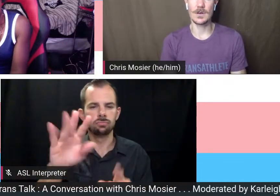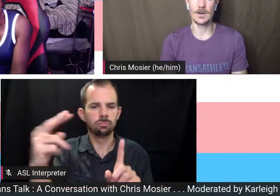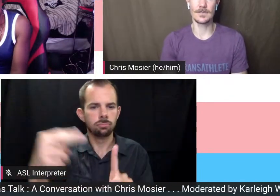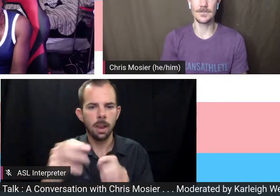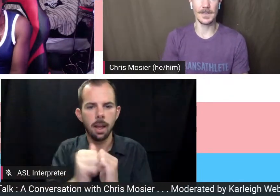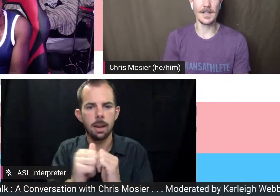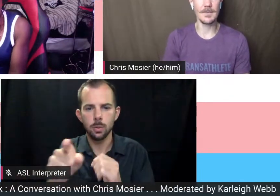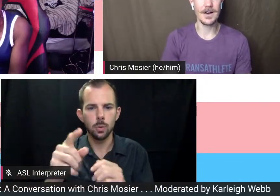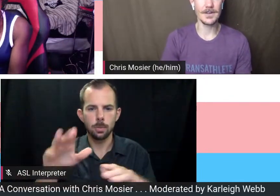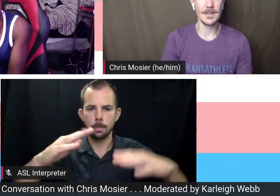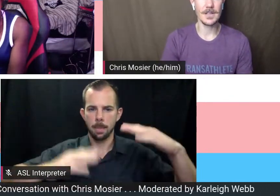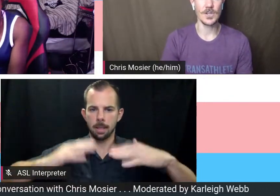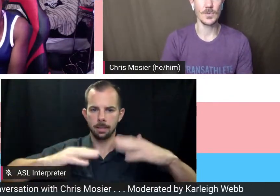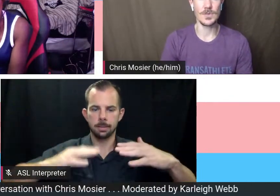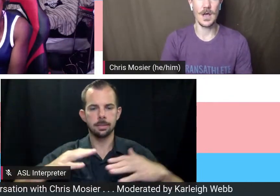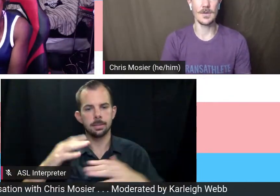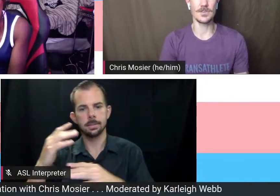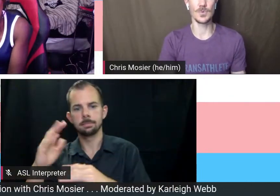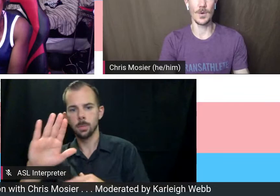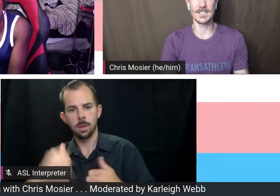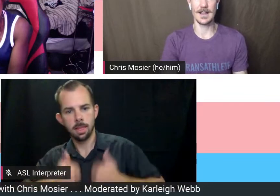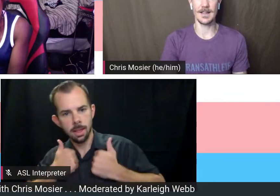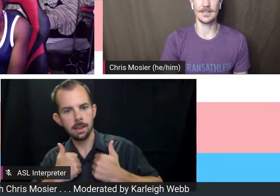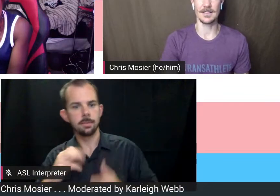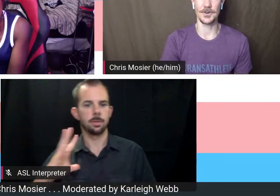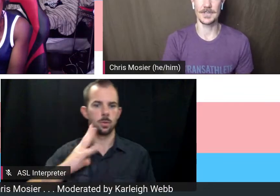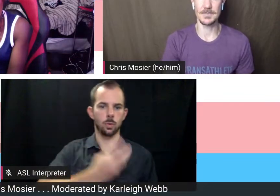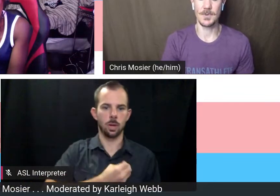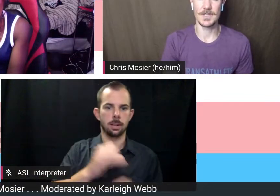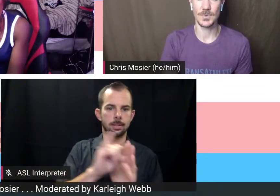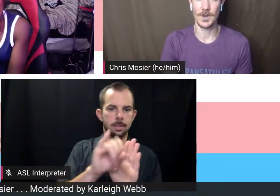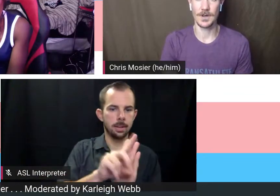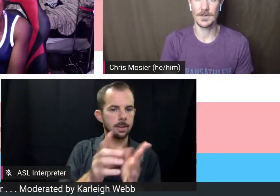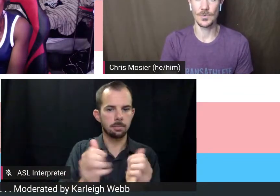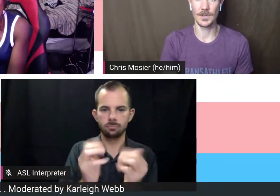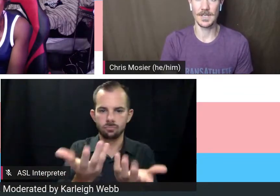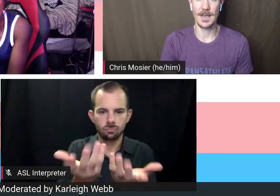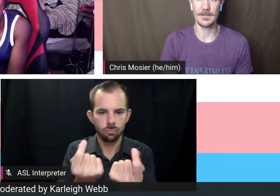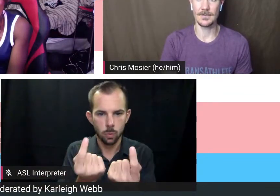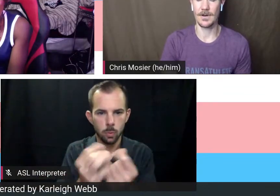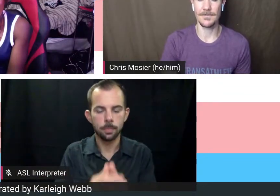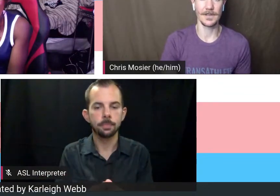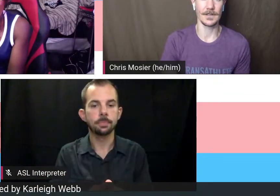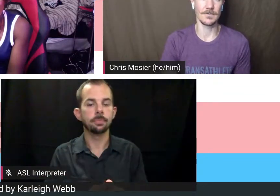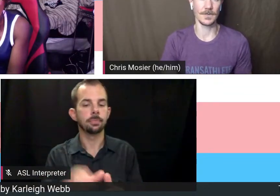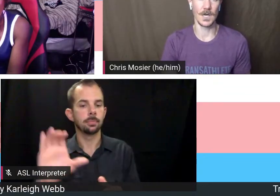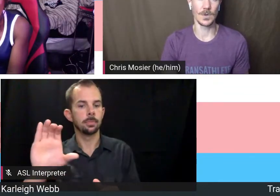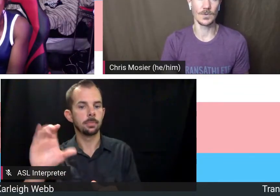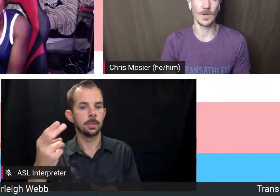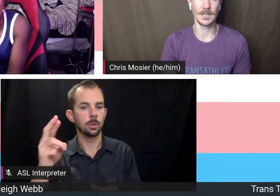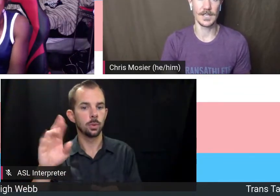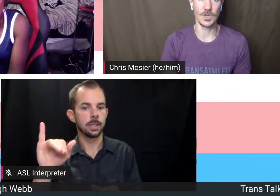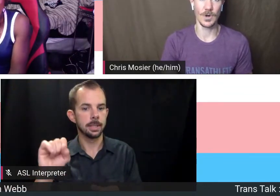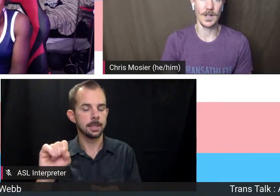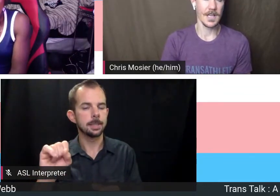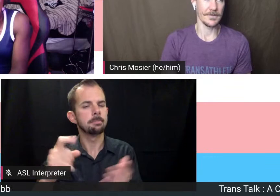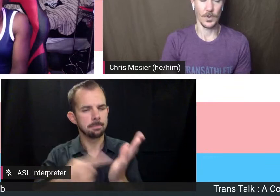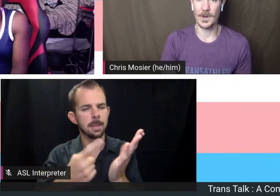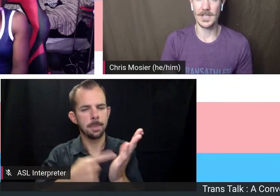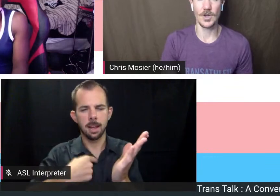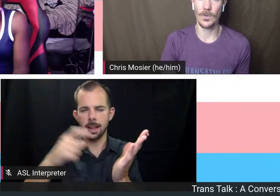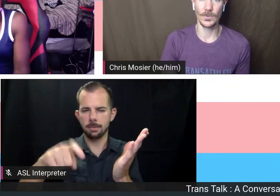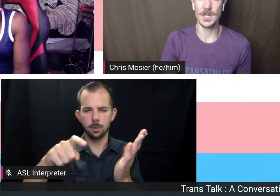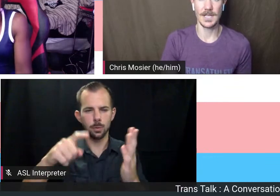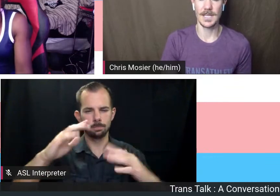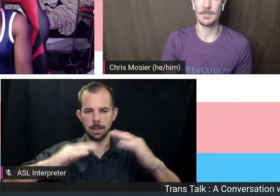out of thinking about it. As an athlete, there are these moments where you really are feeling flow, right? Like if